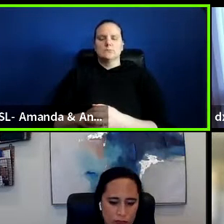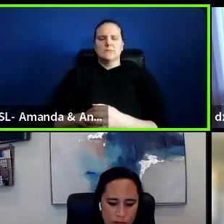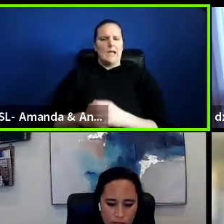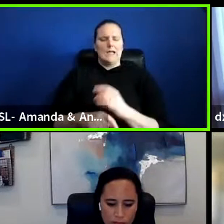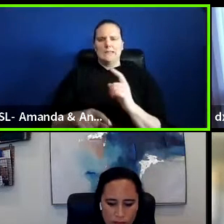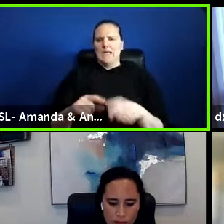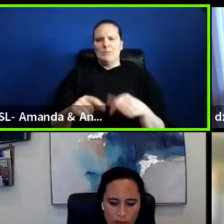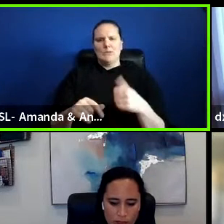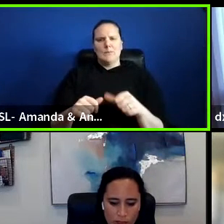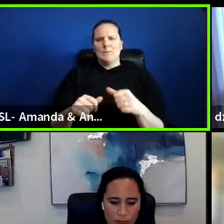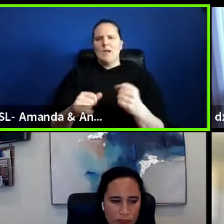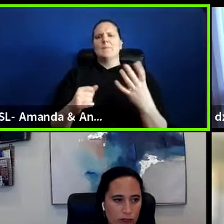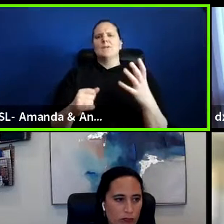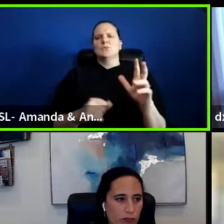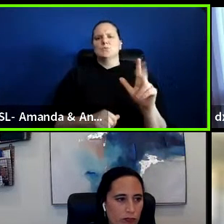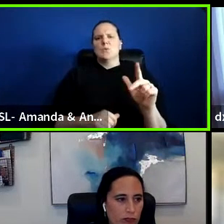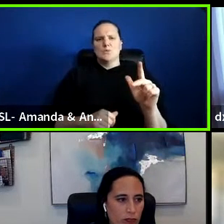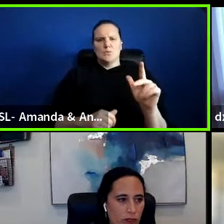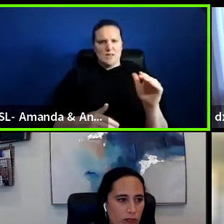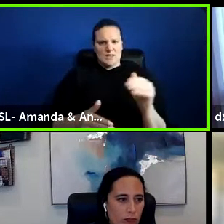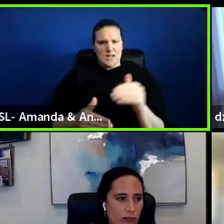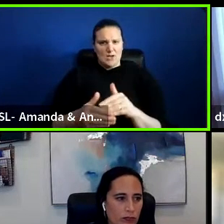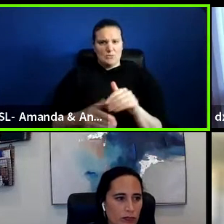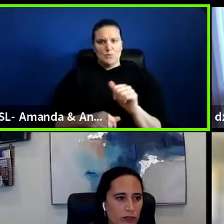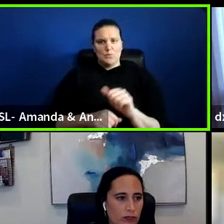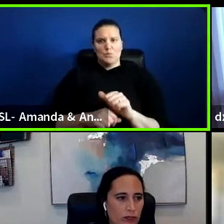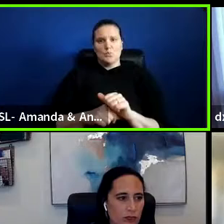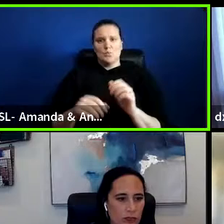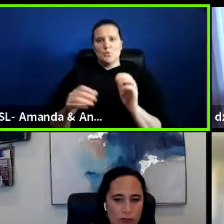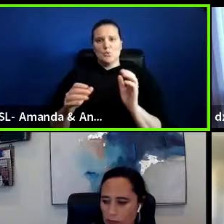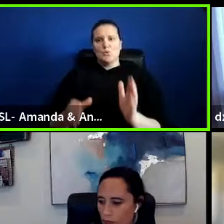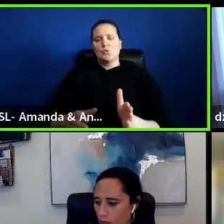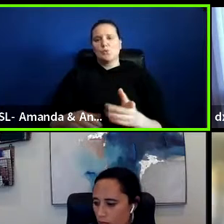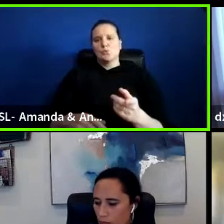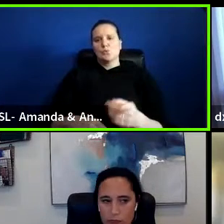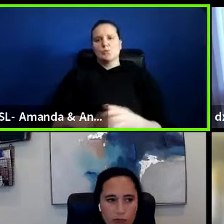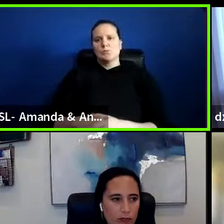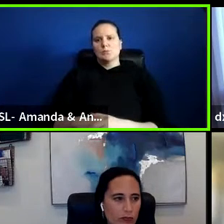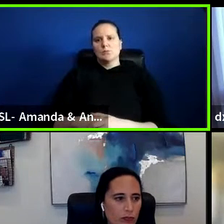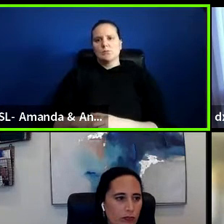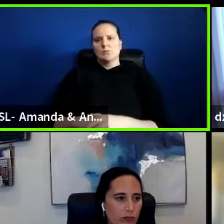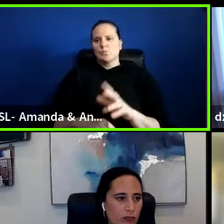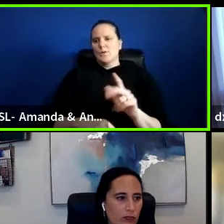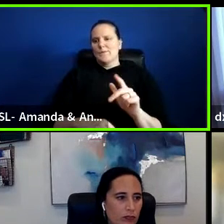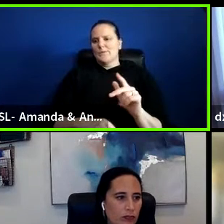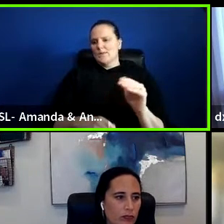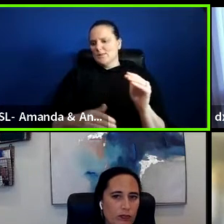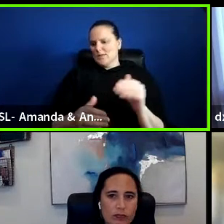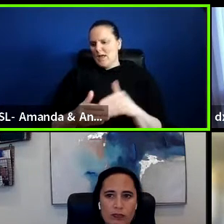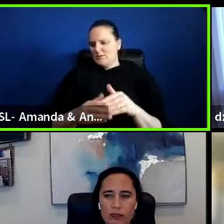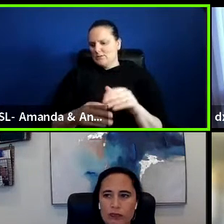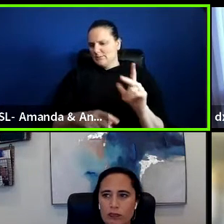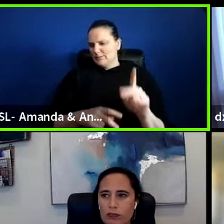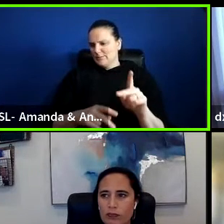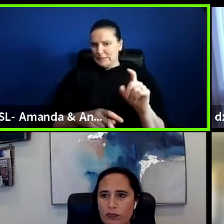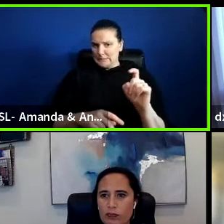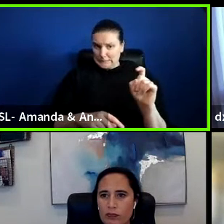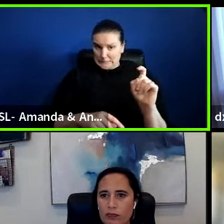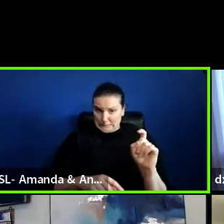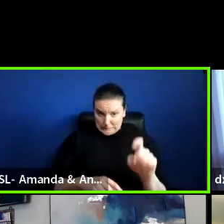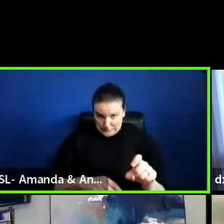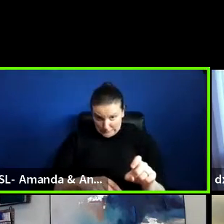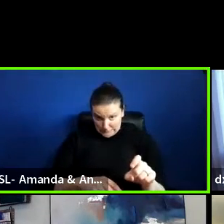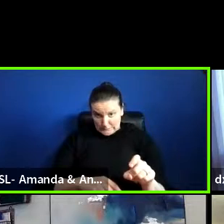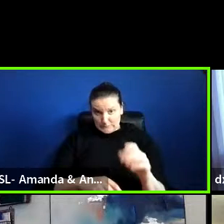remember the number exactly, 23,000 workers or was that 23,000 people needed for